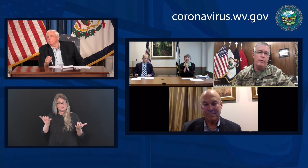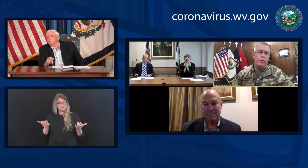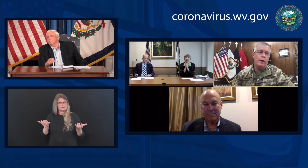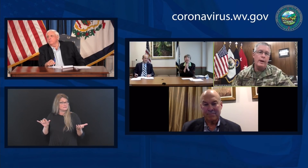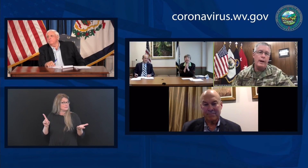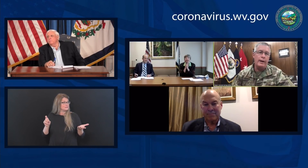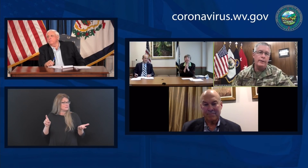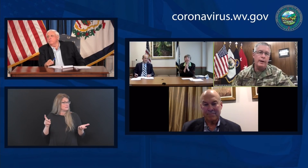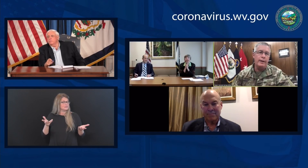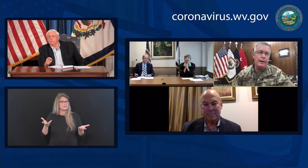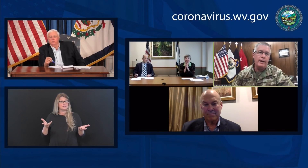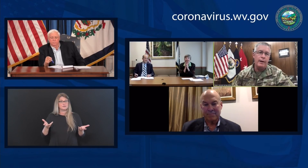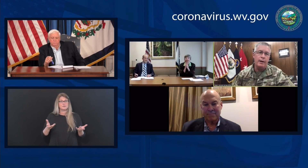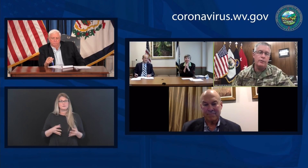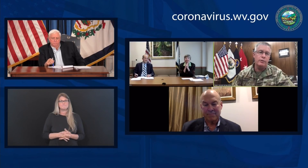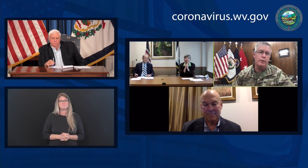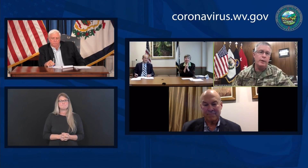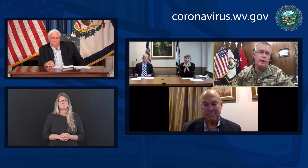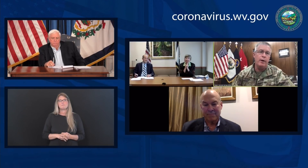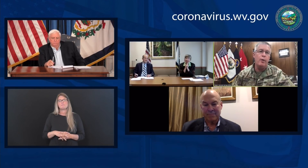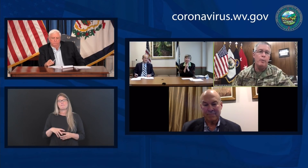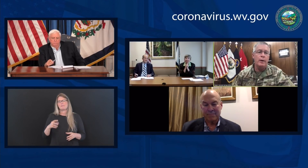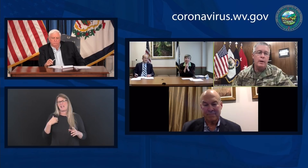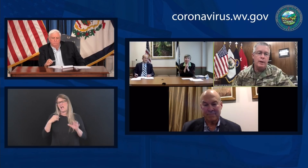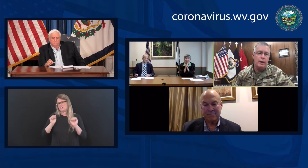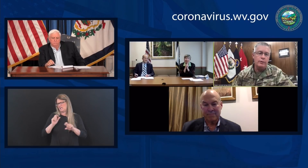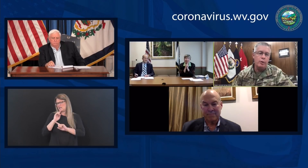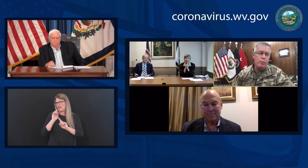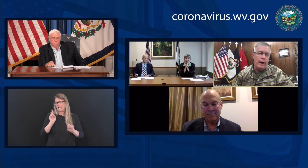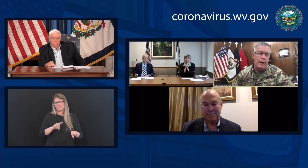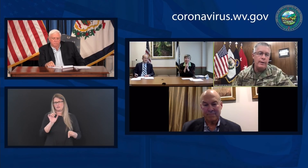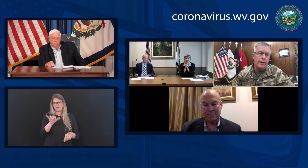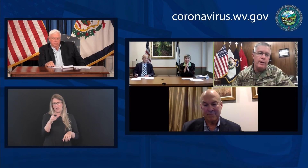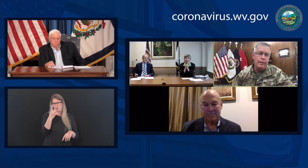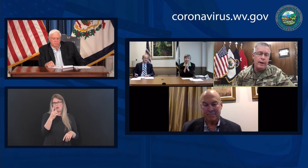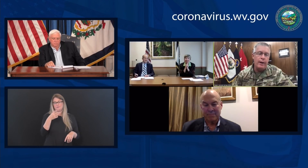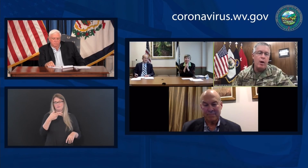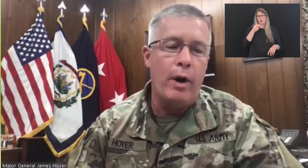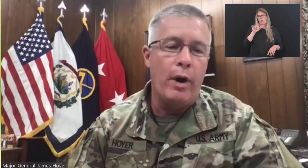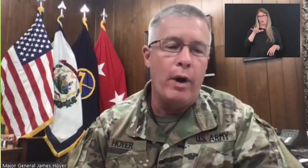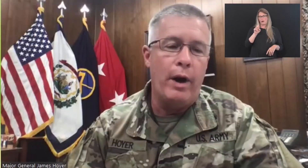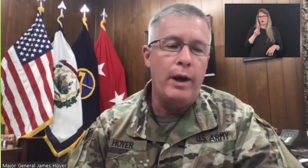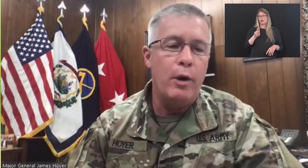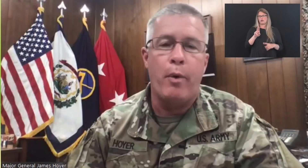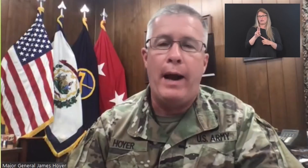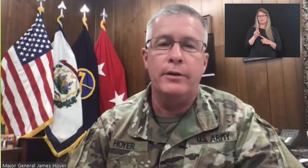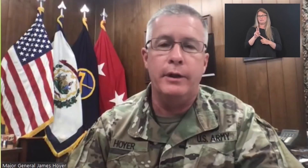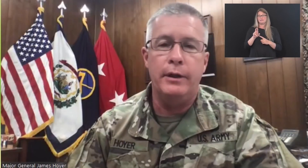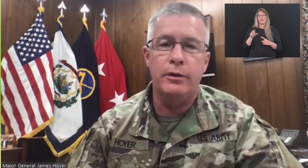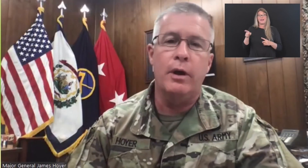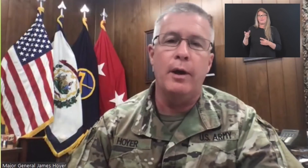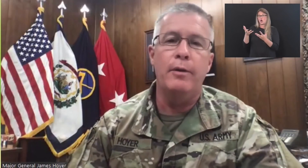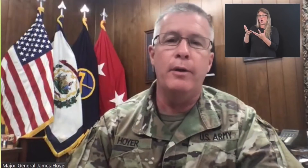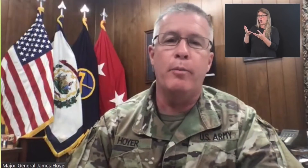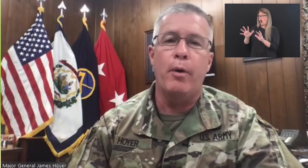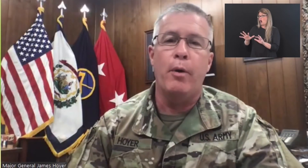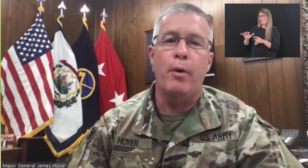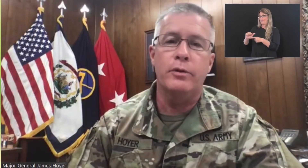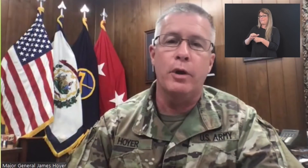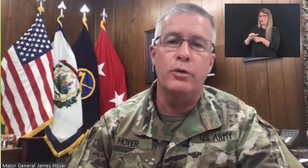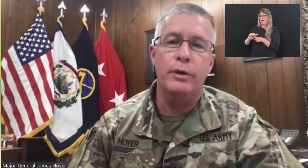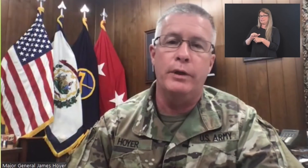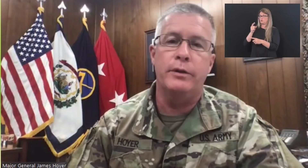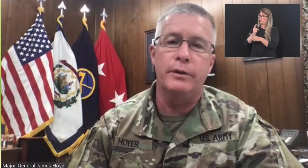Governor, if you want, I can take that and Dr. Schlemp could help. So Brad, they already were practicing the